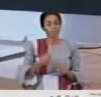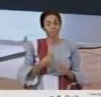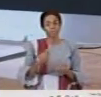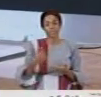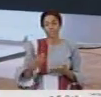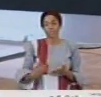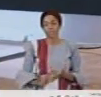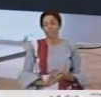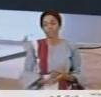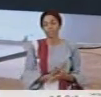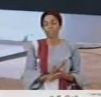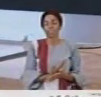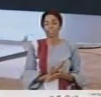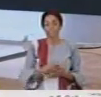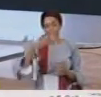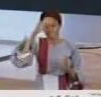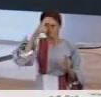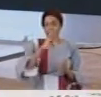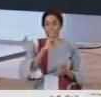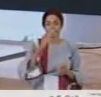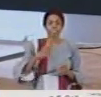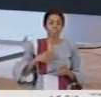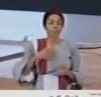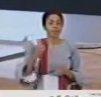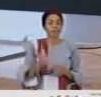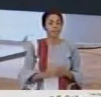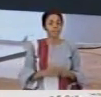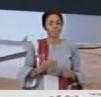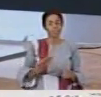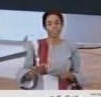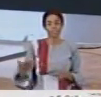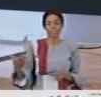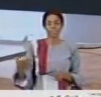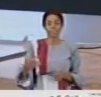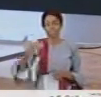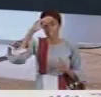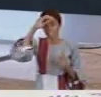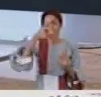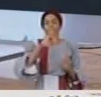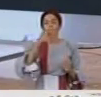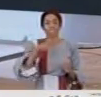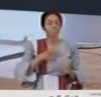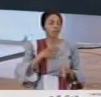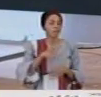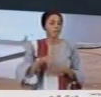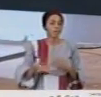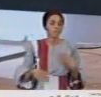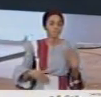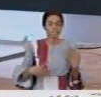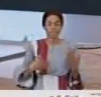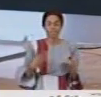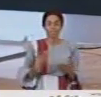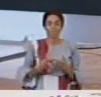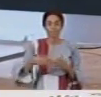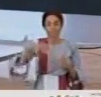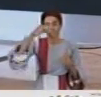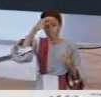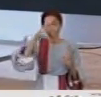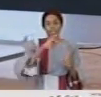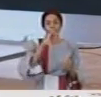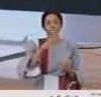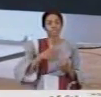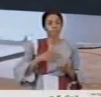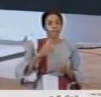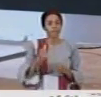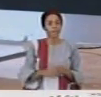made everything new. He is my everything. He is my all.